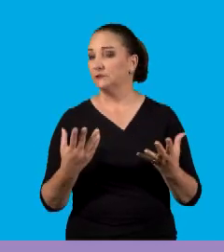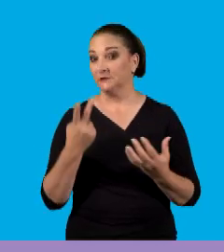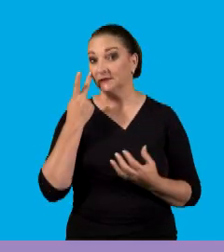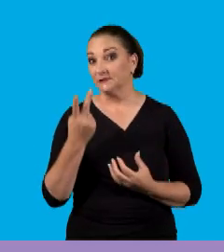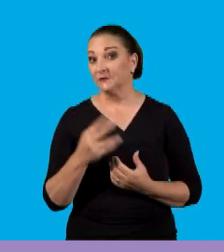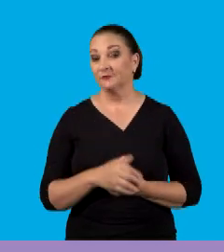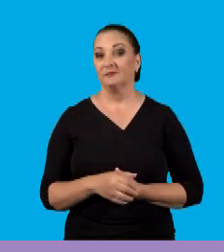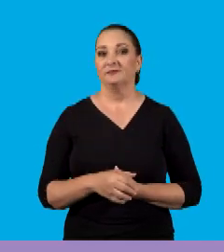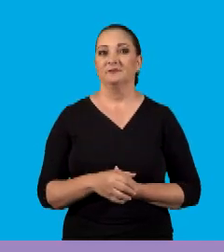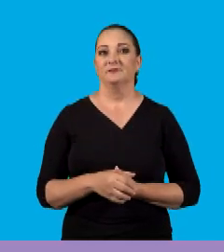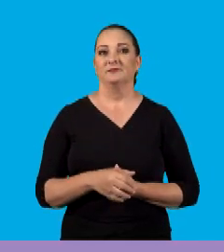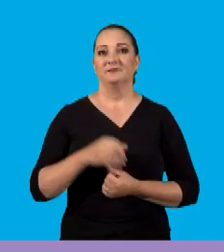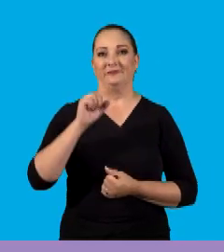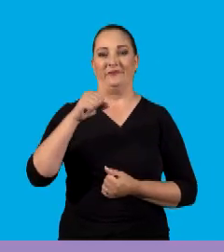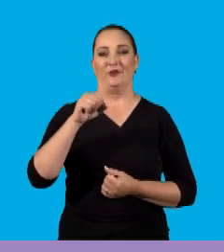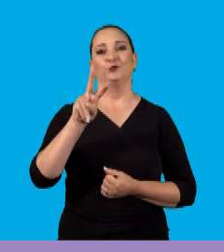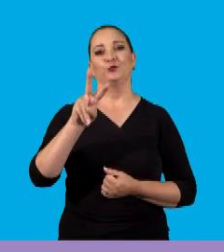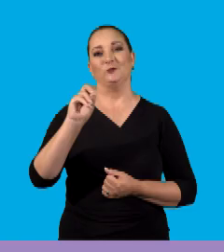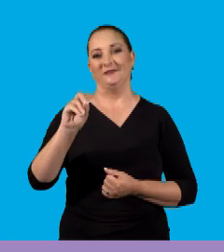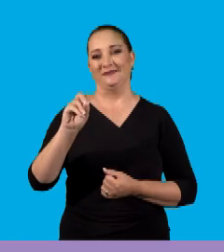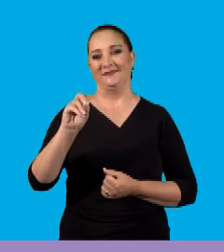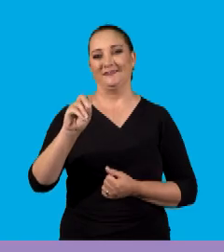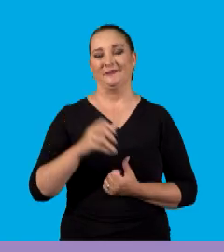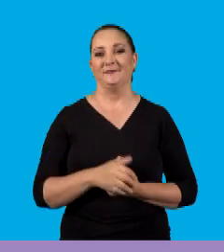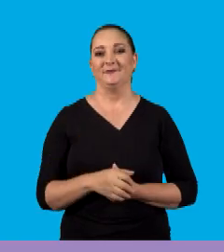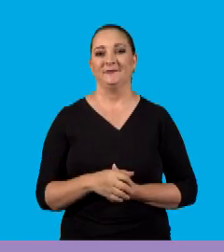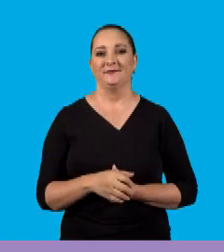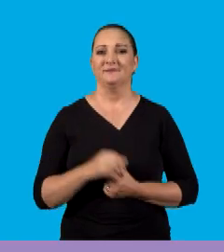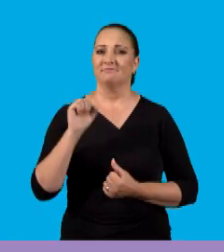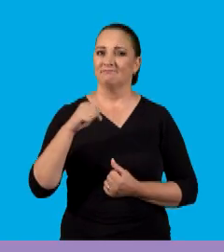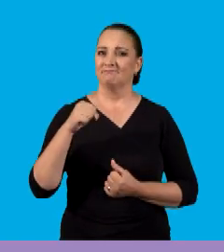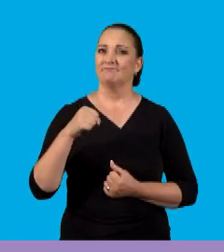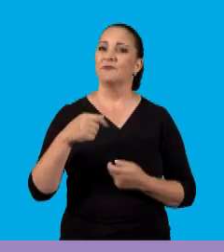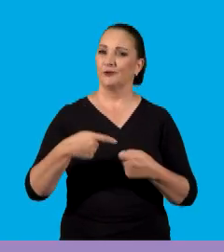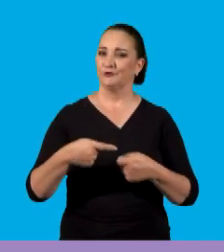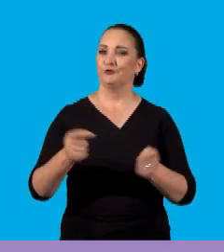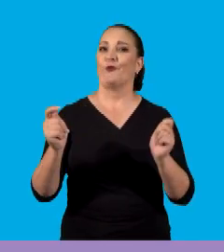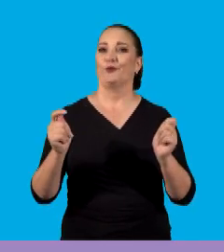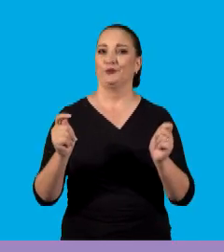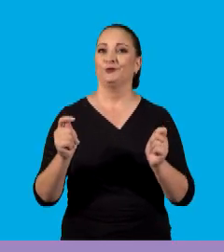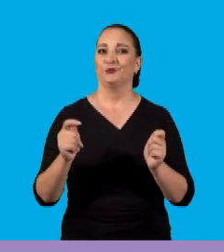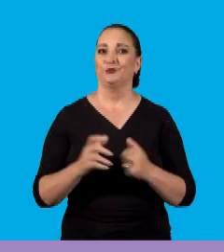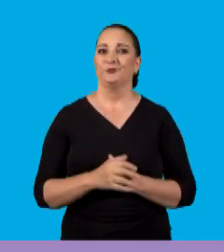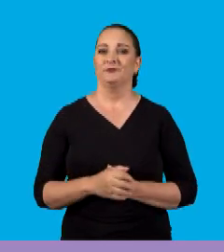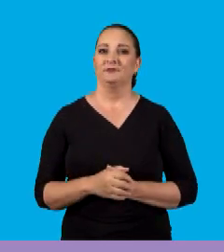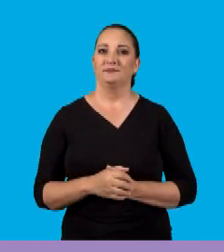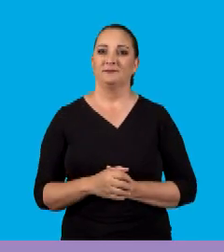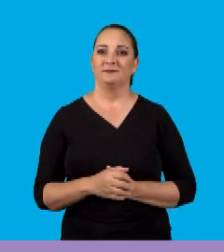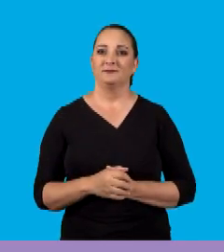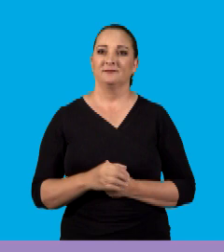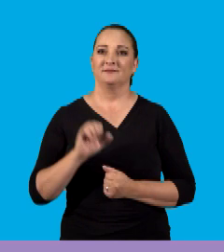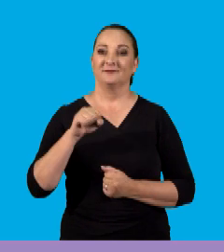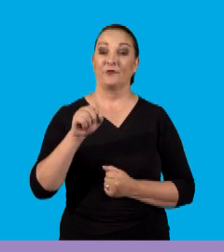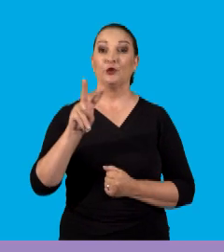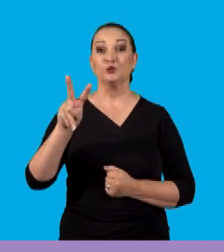ice creams sold? Yes, it is indeed 20 ice creams that were sold there. So we